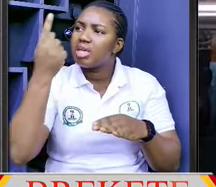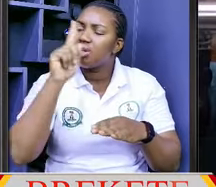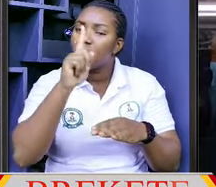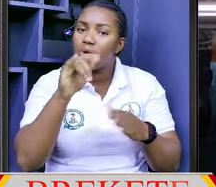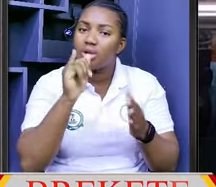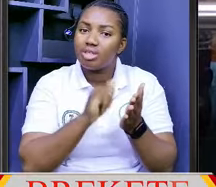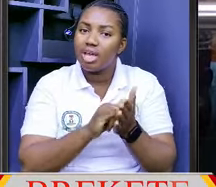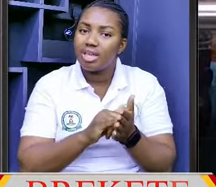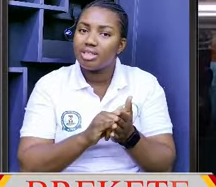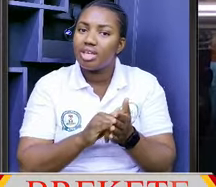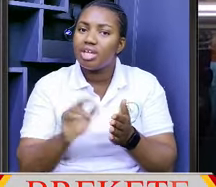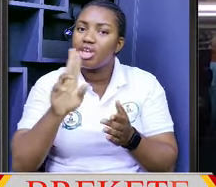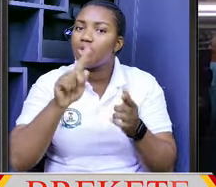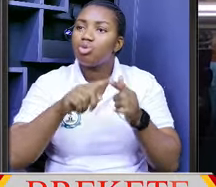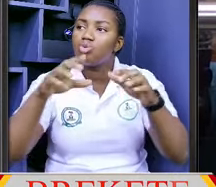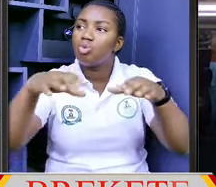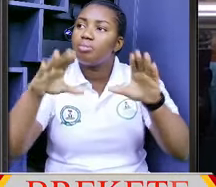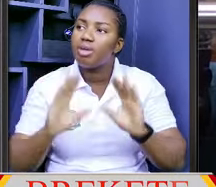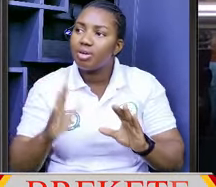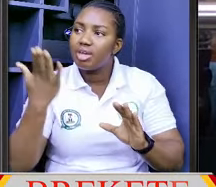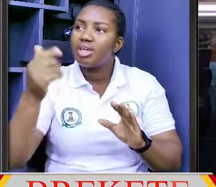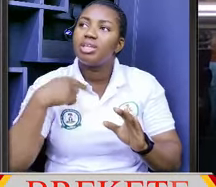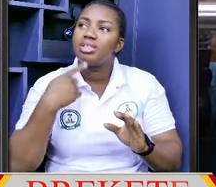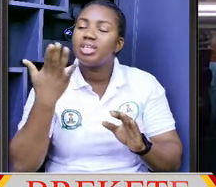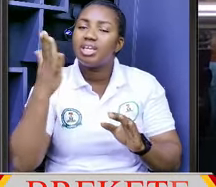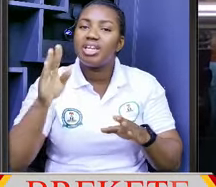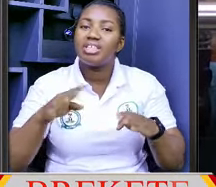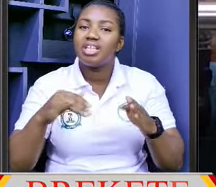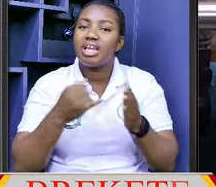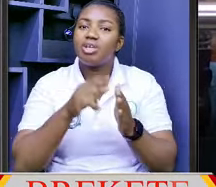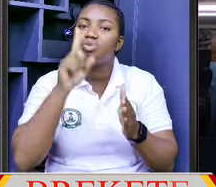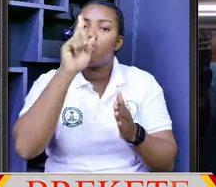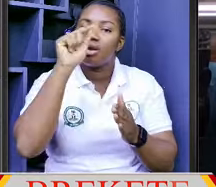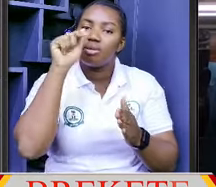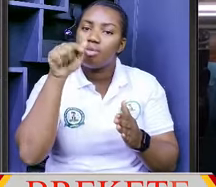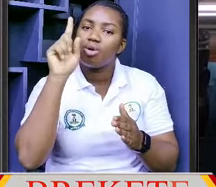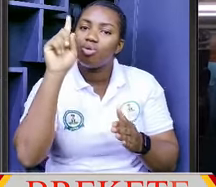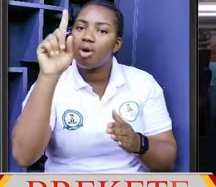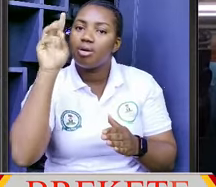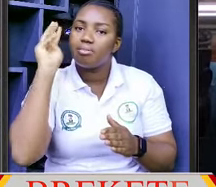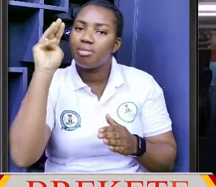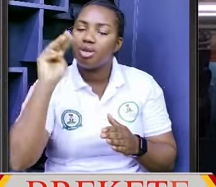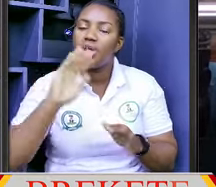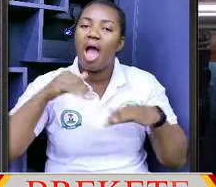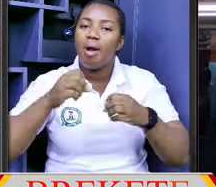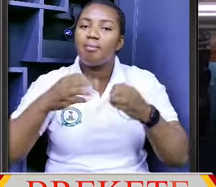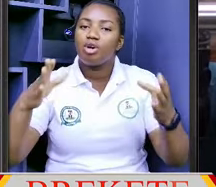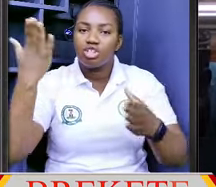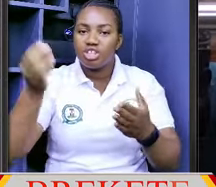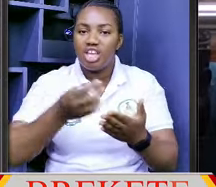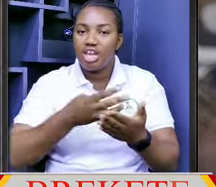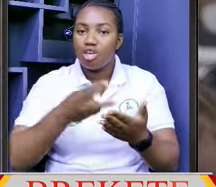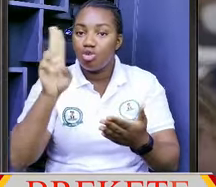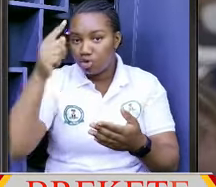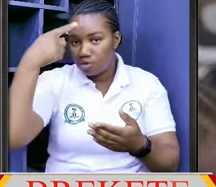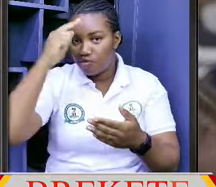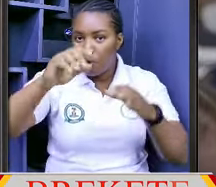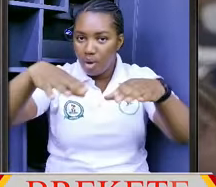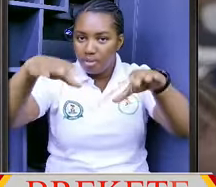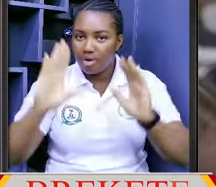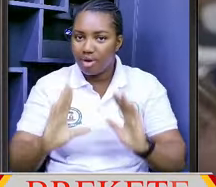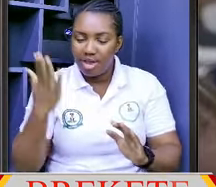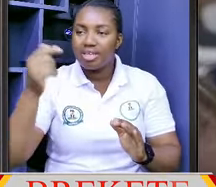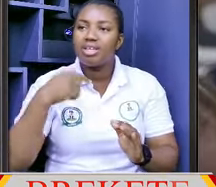bury my husband. They said they sell it 1.1 million. How much they spend for the burial? They said they